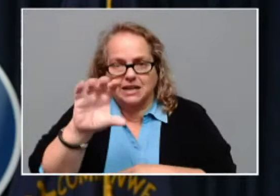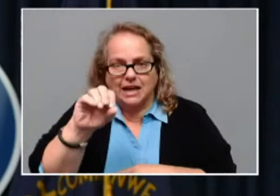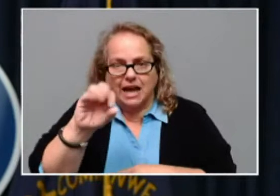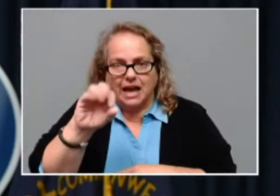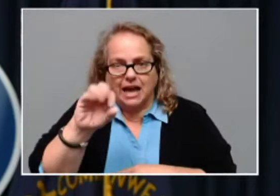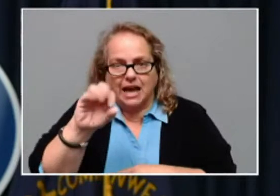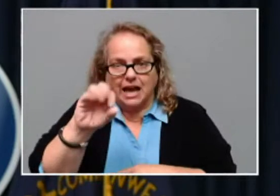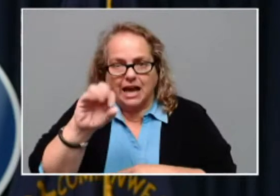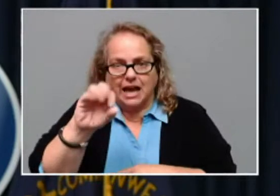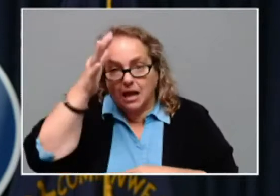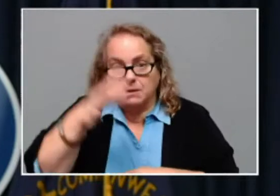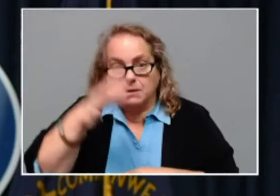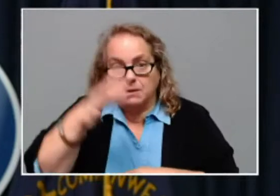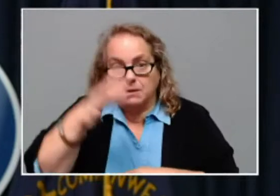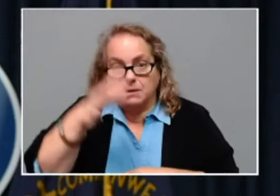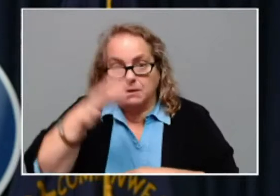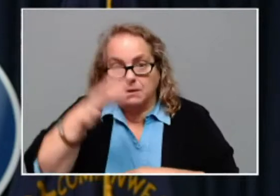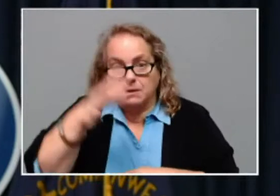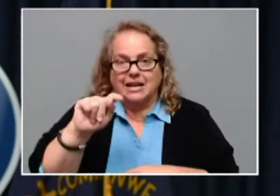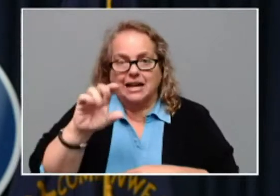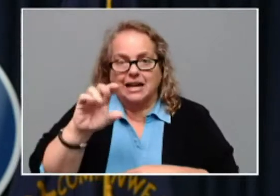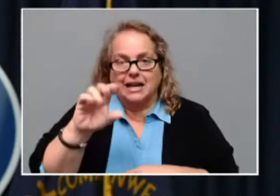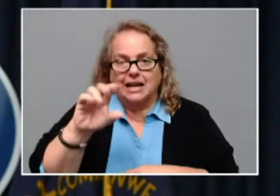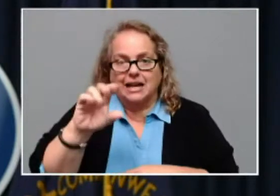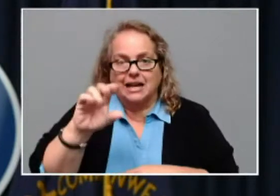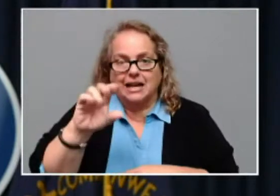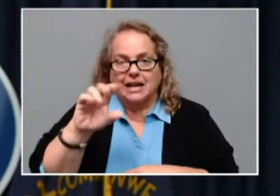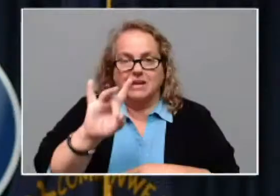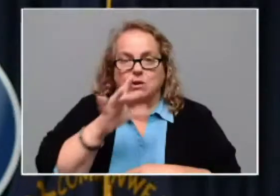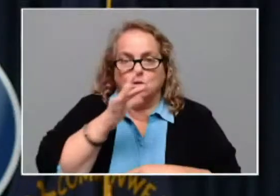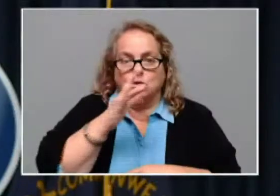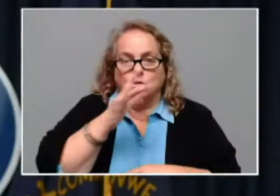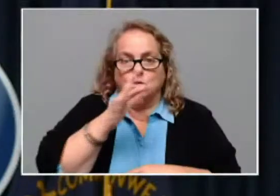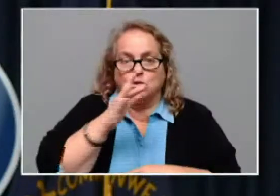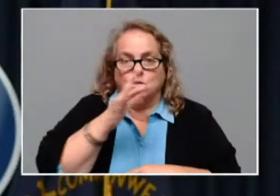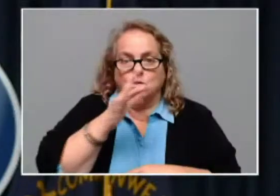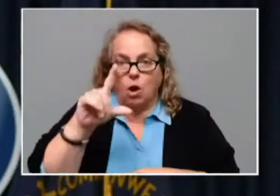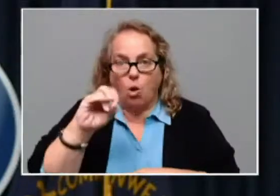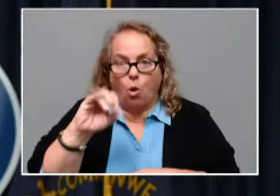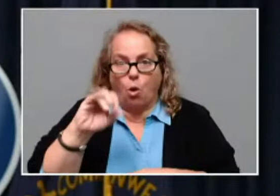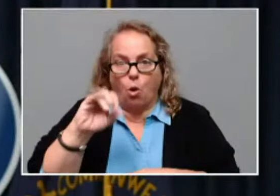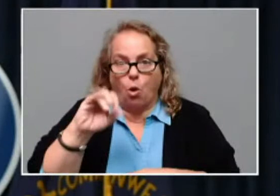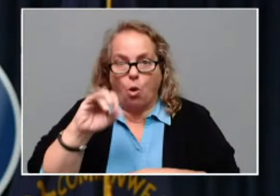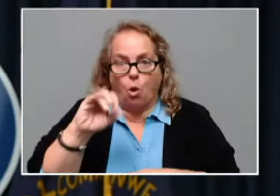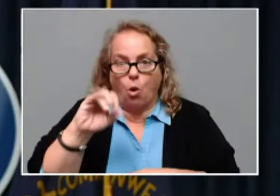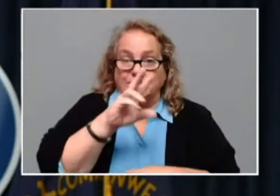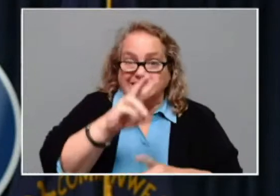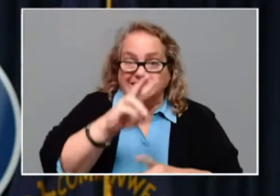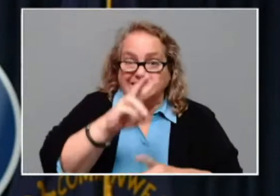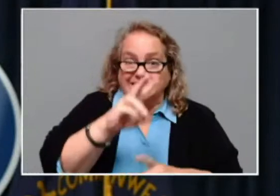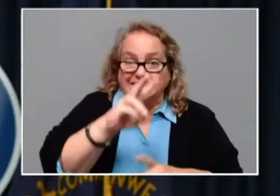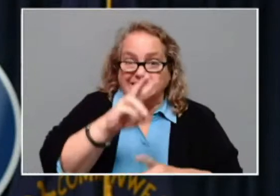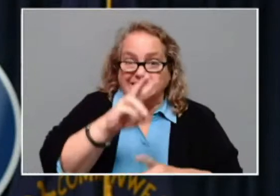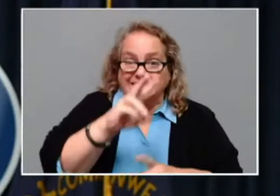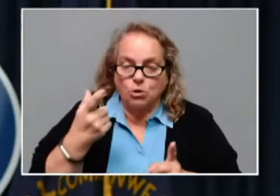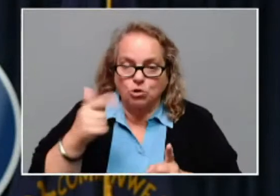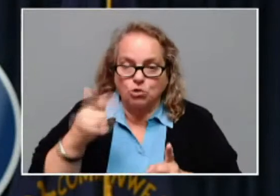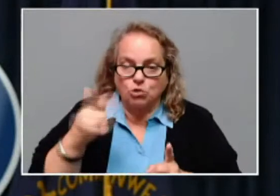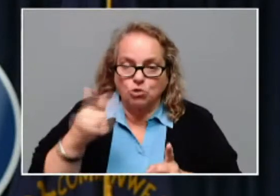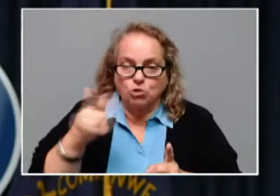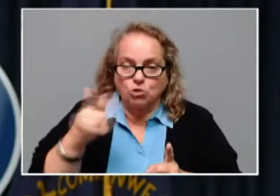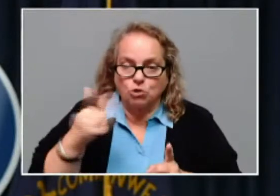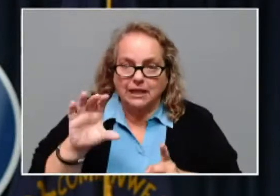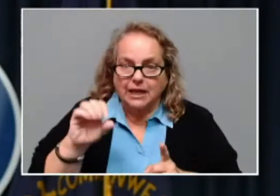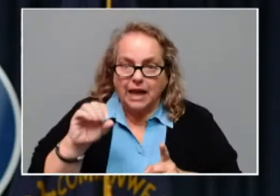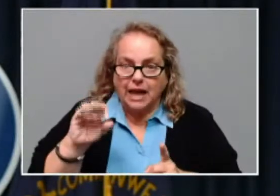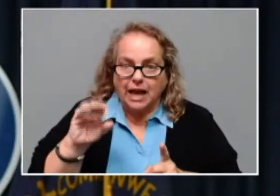County, 58-year-old woman from Floyd County, 36-year-old man from Grayson County, 58-year-old woman